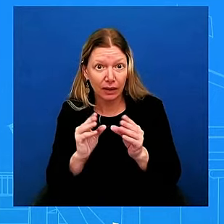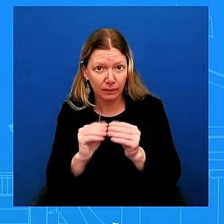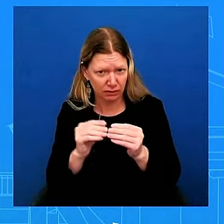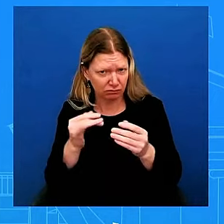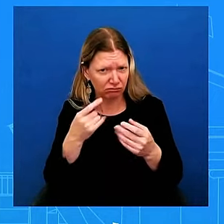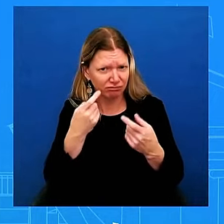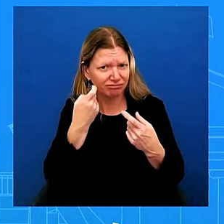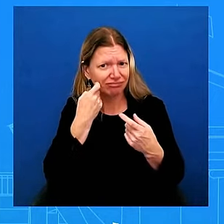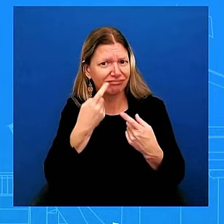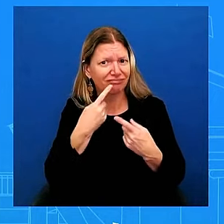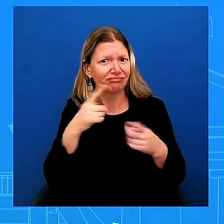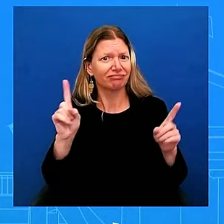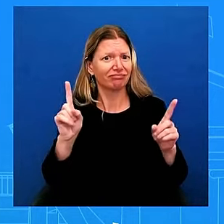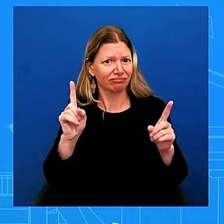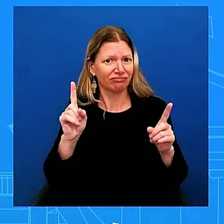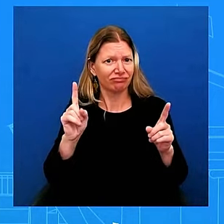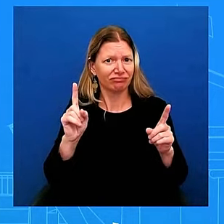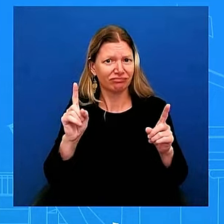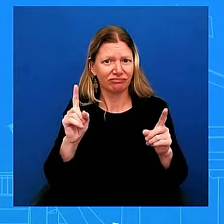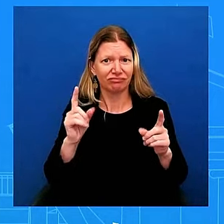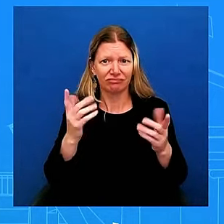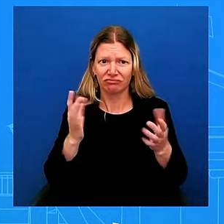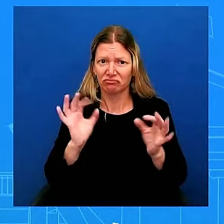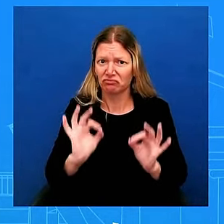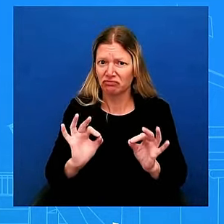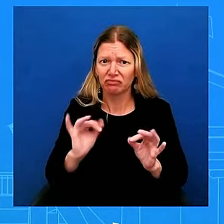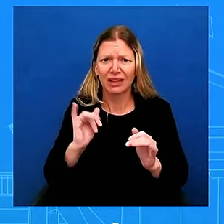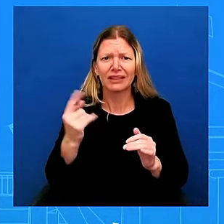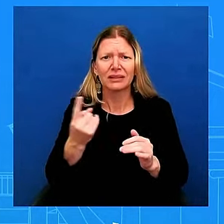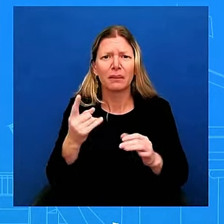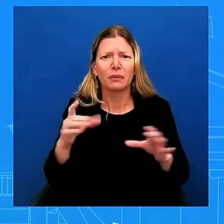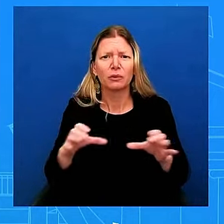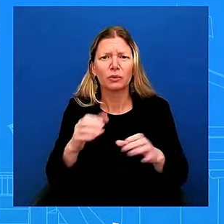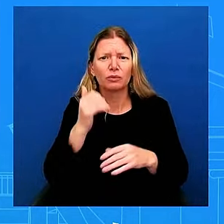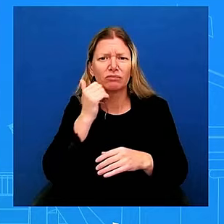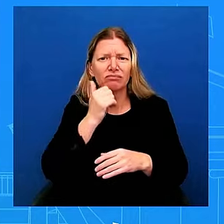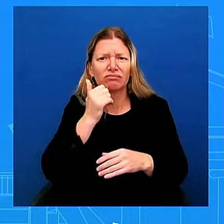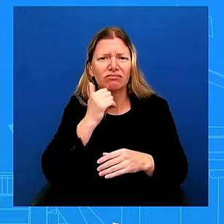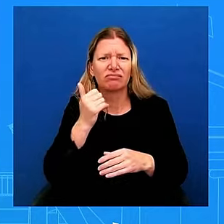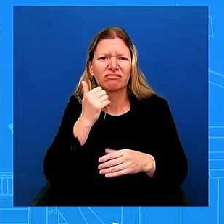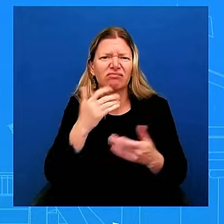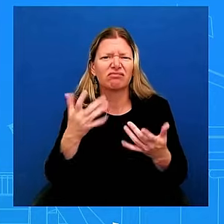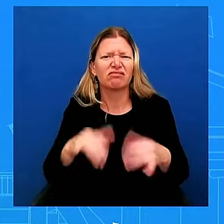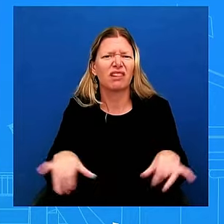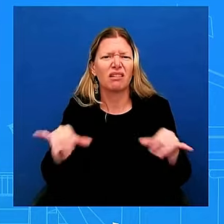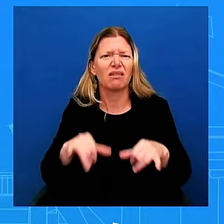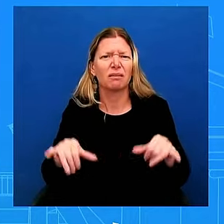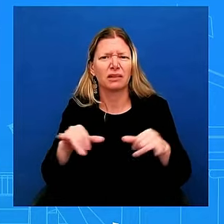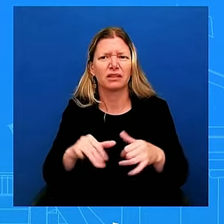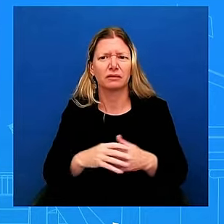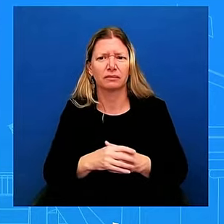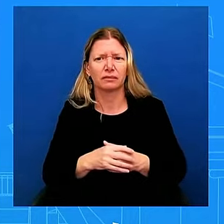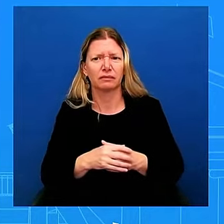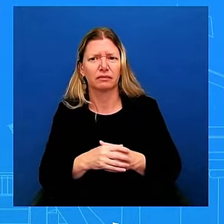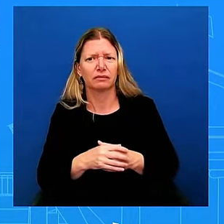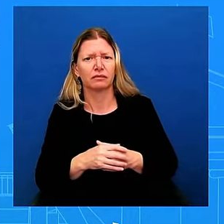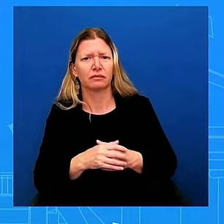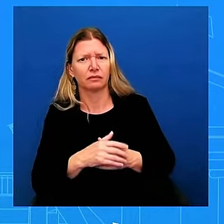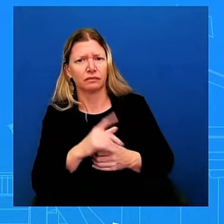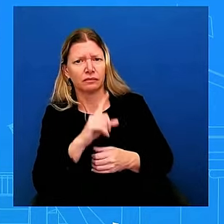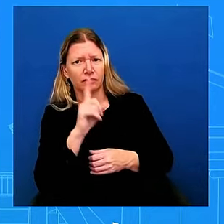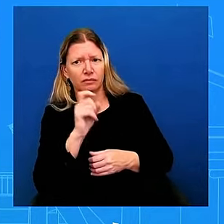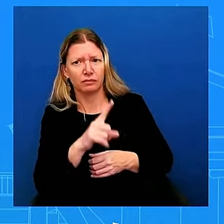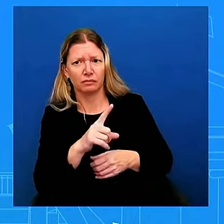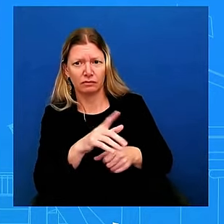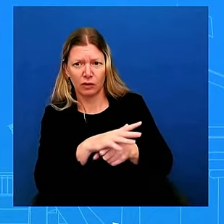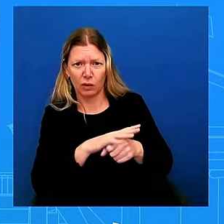a very well-defined protocol and regime. Was the local law enforcement in direct communication in real time with the Secret Service, or